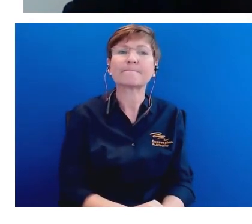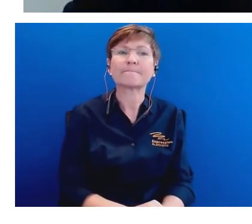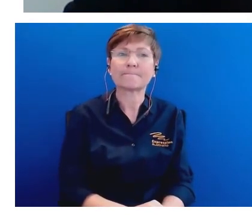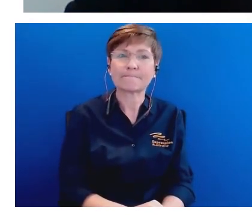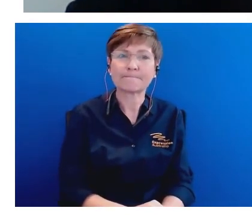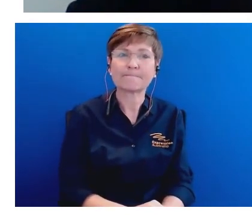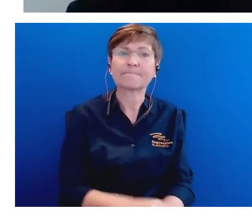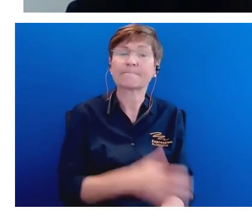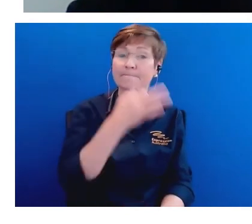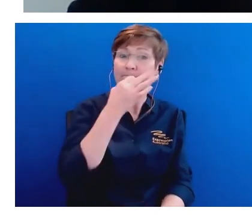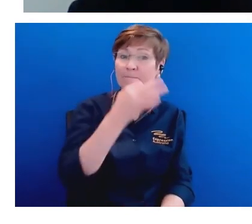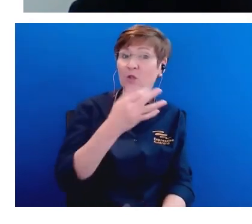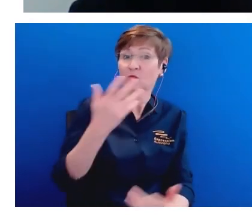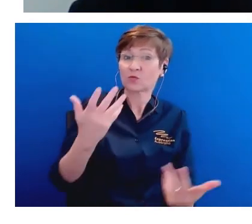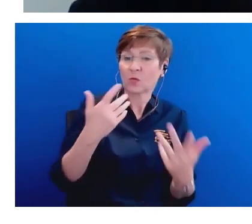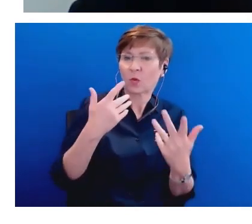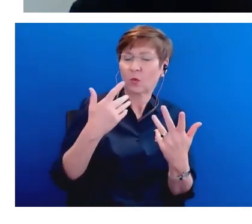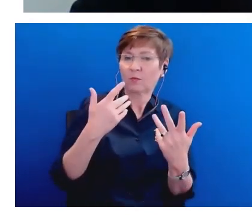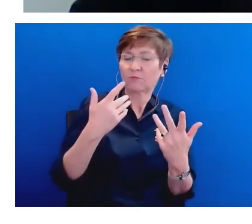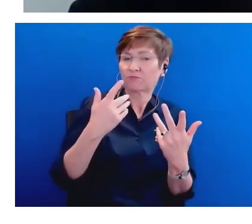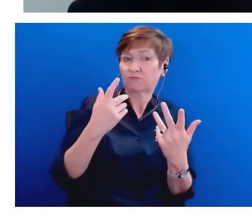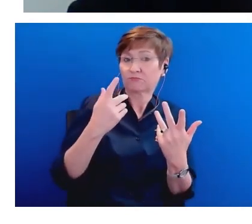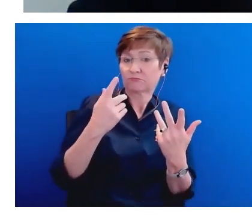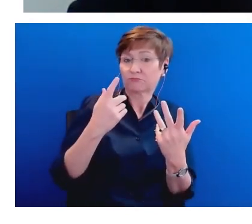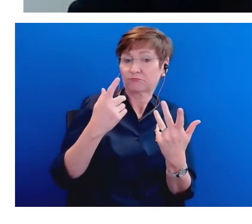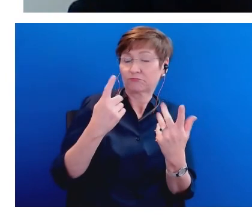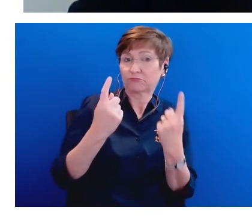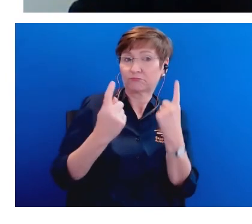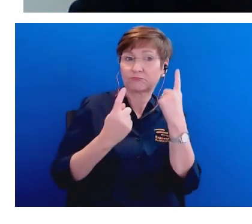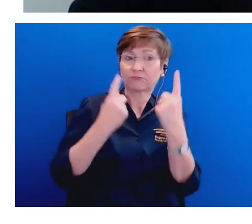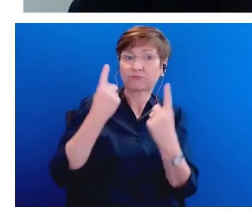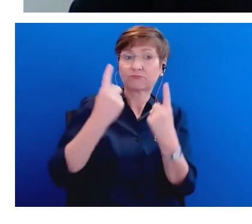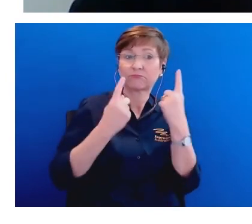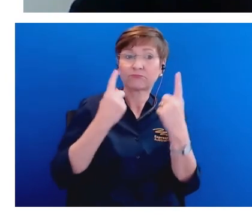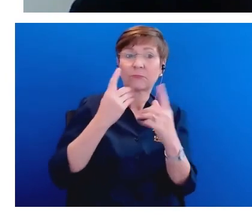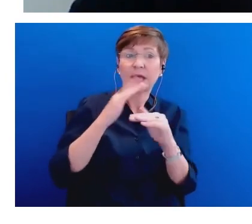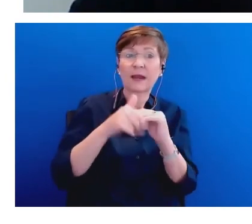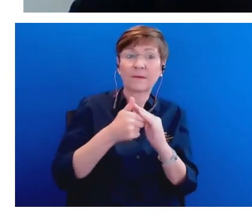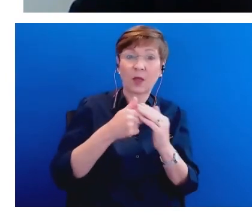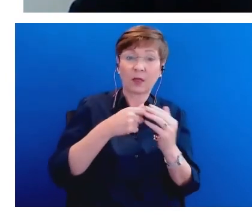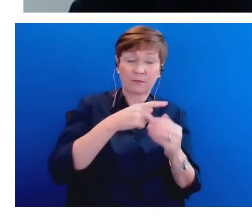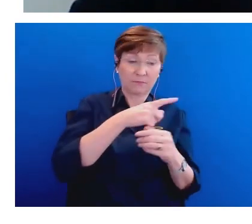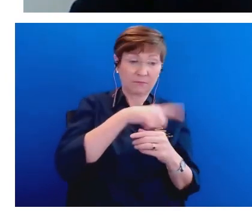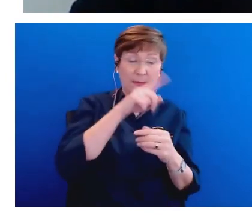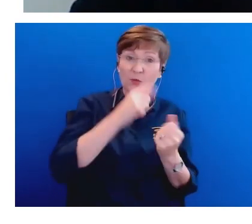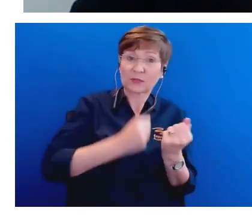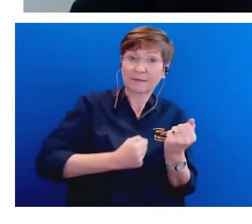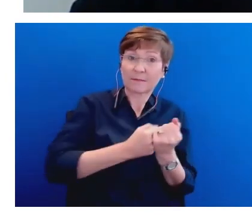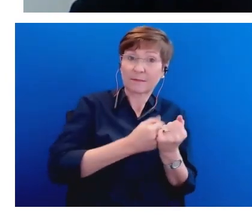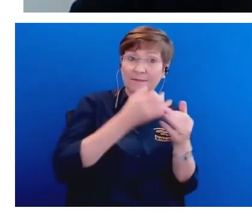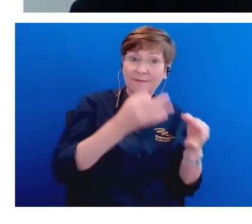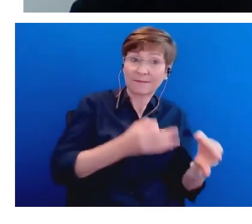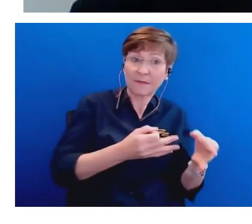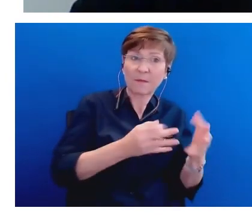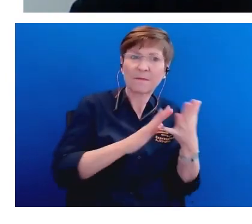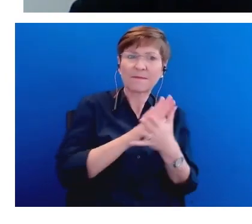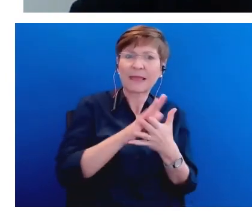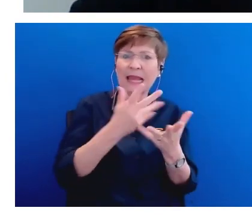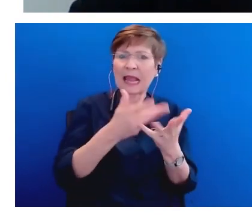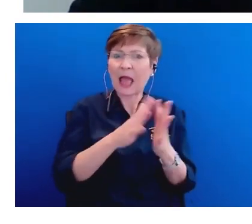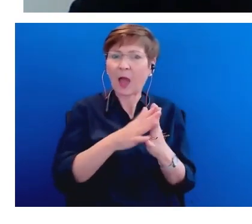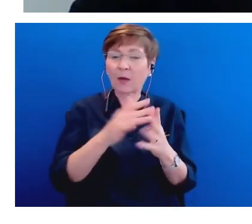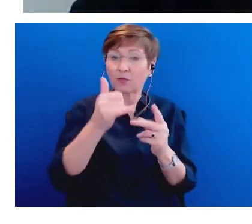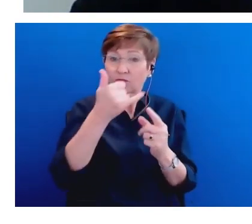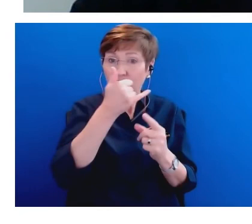is in place for identifying exploitation by decision supporters? Are the people that take calls to resolve issues trained